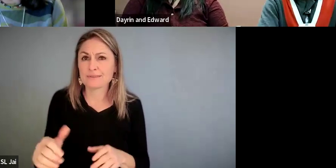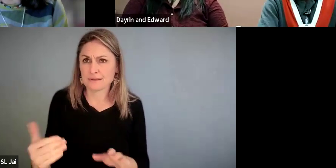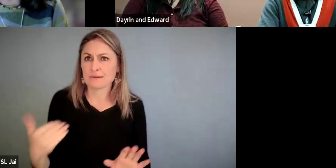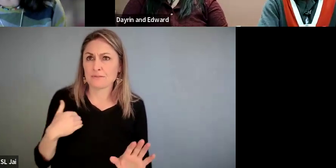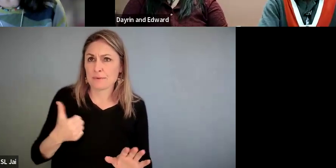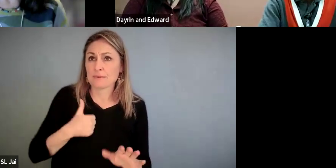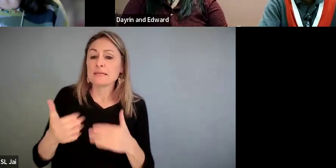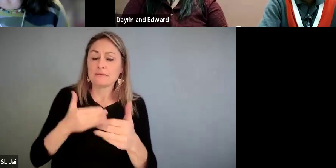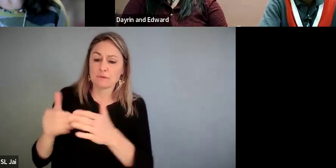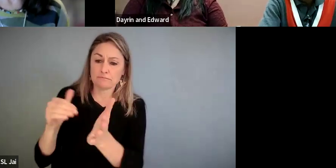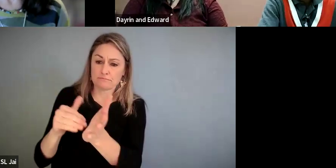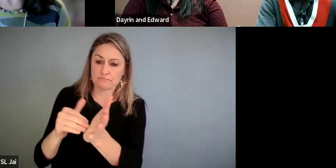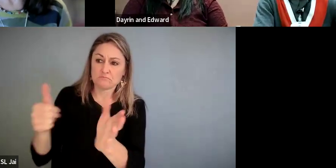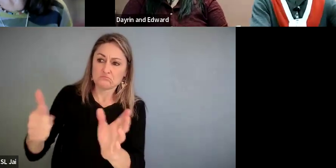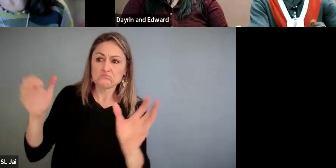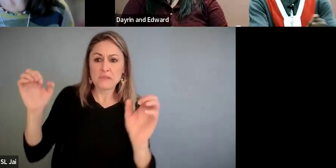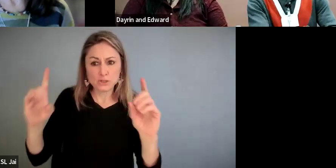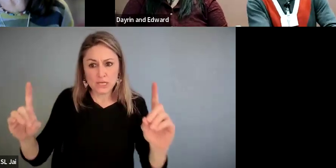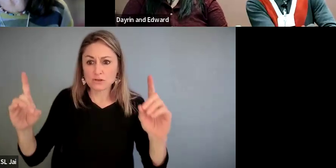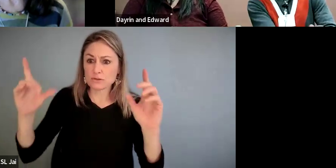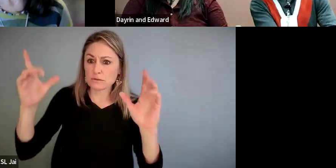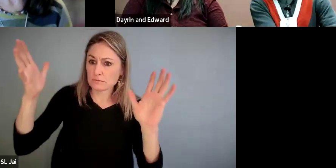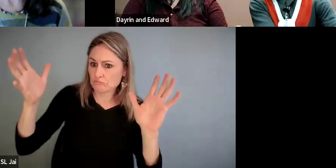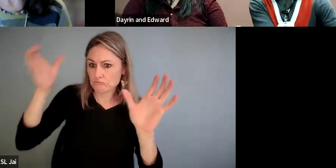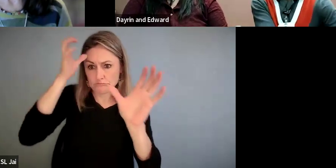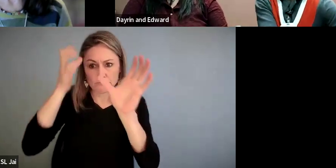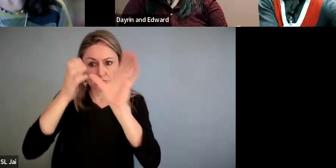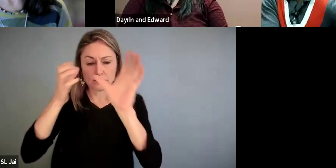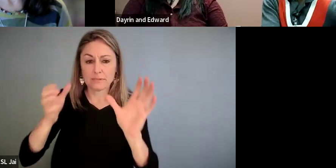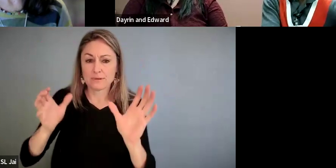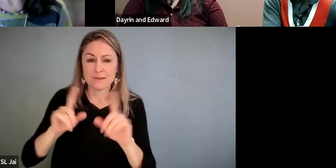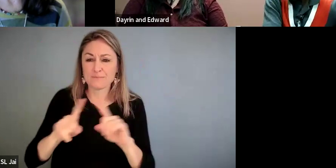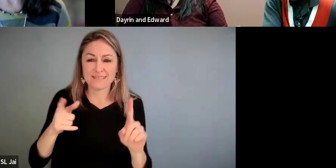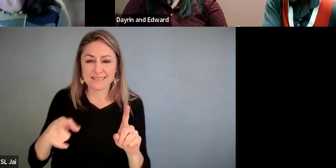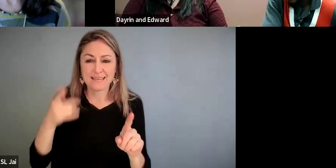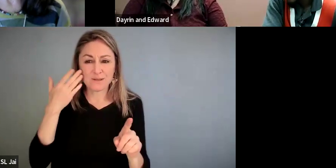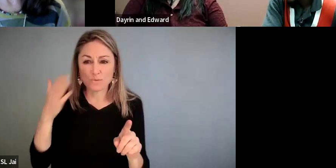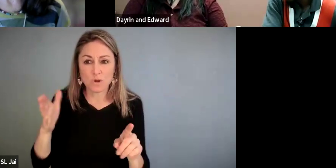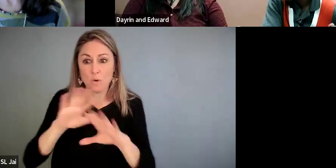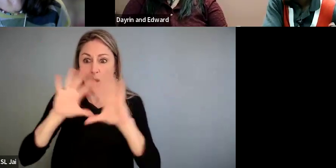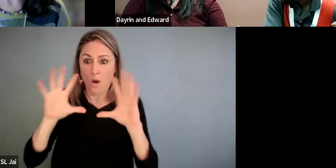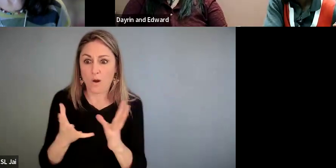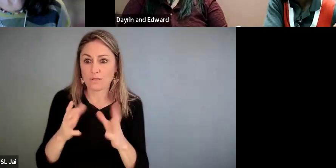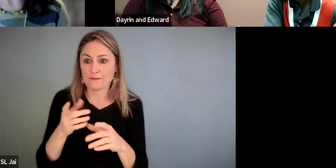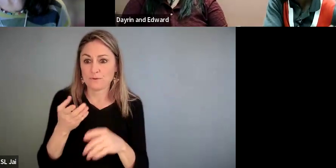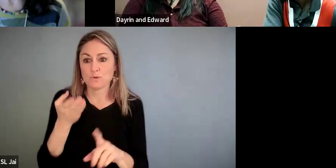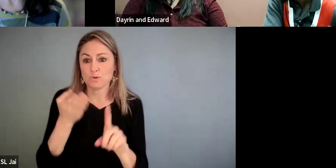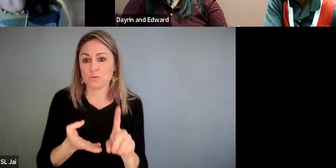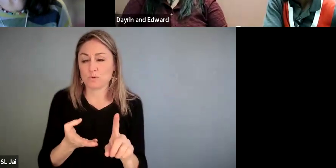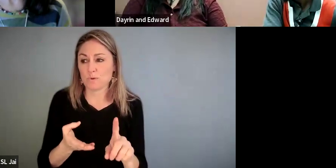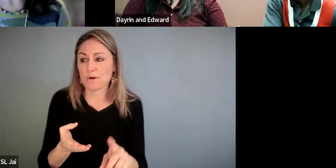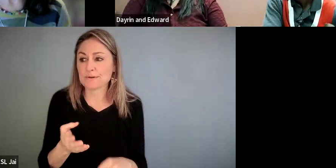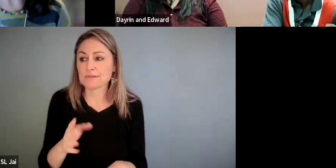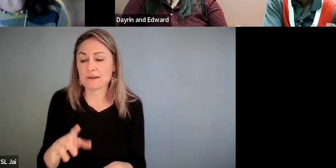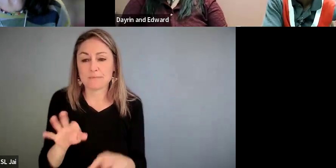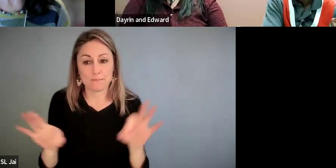that even though doctors, are very well educated and have good thoughts for you, they don't know the whole you always. And so I think that was a really